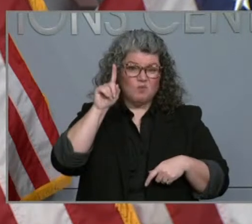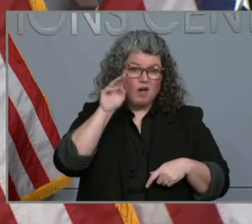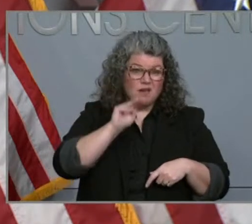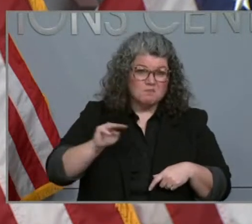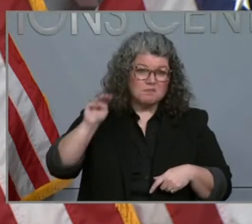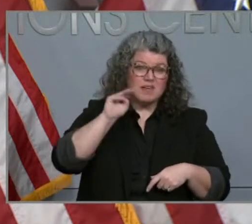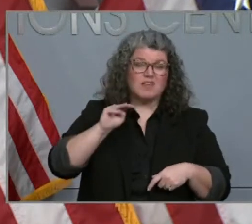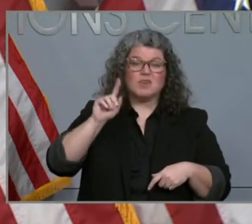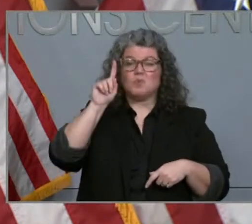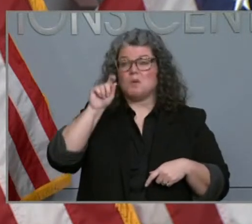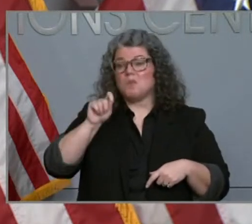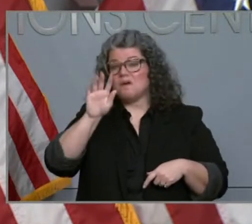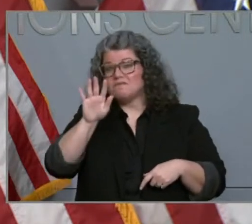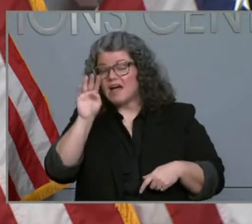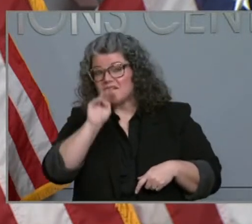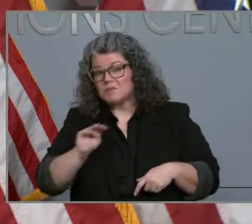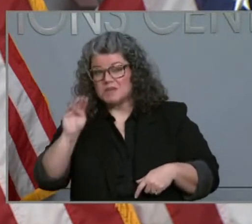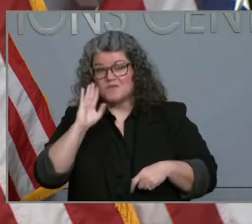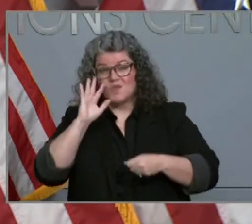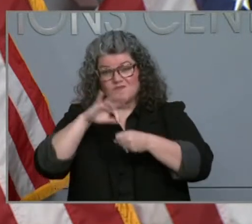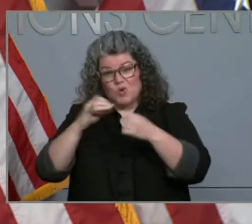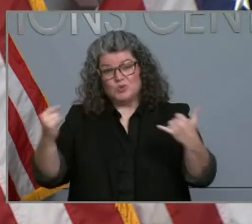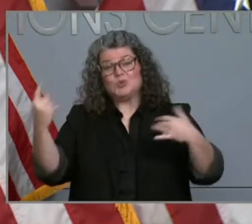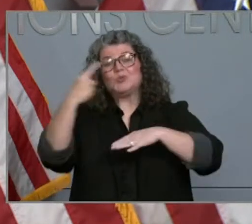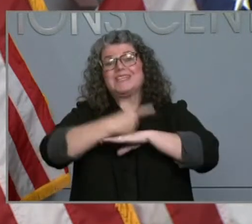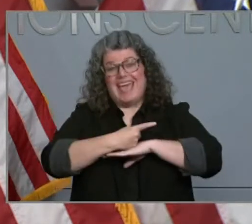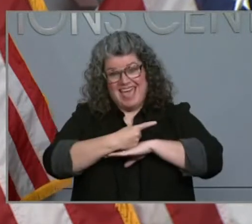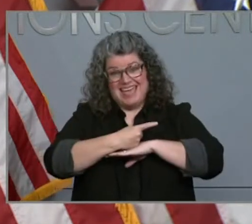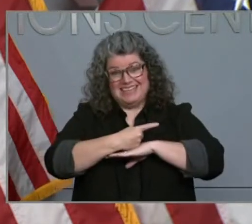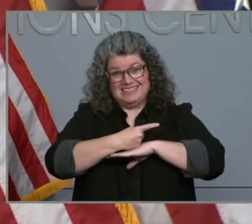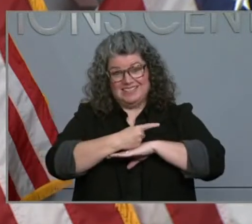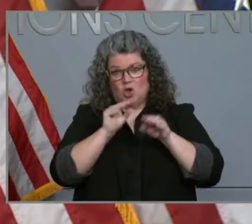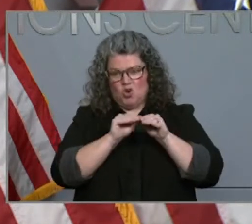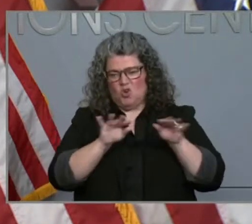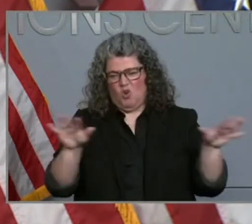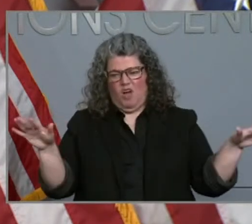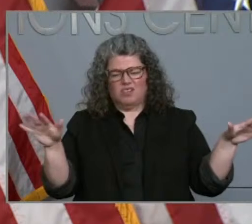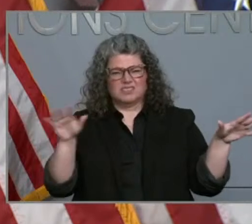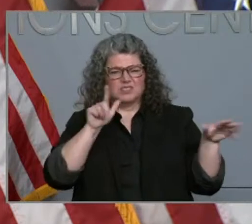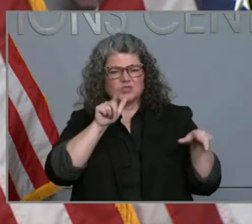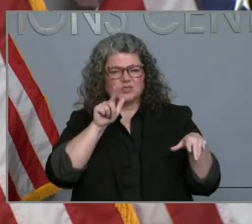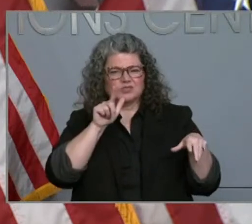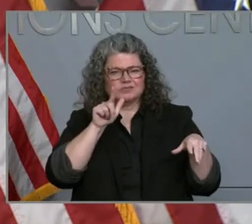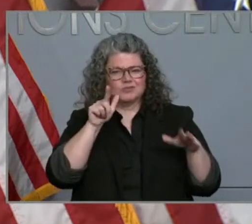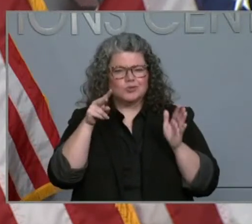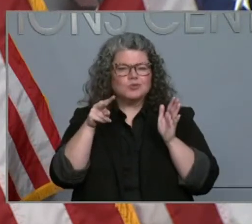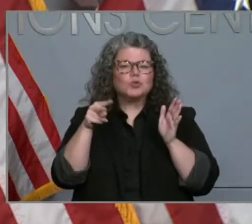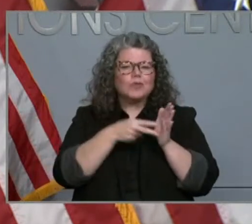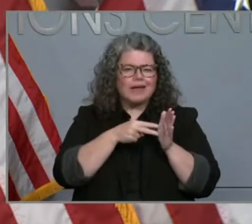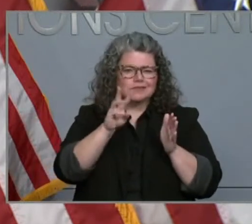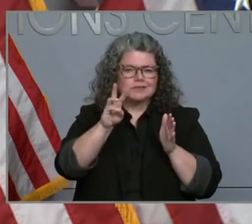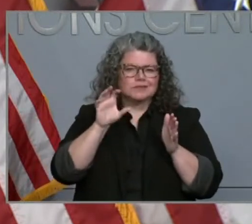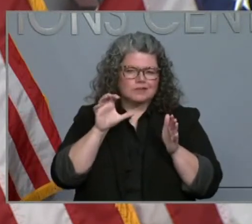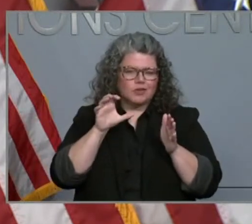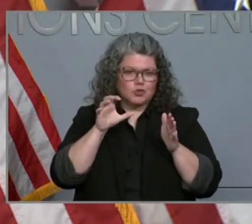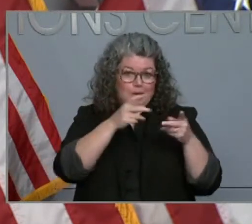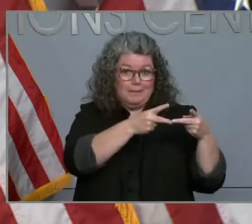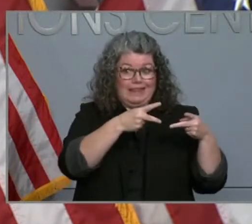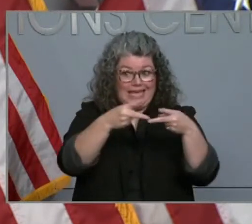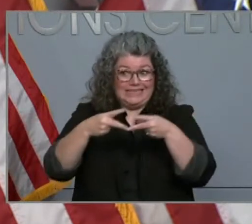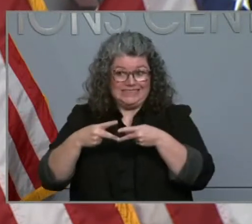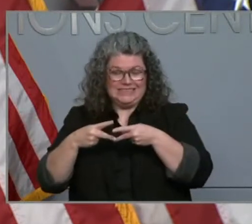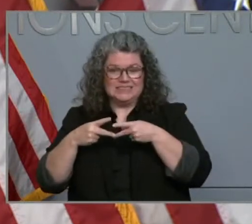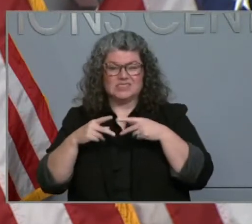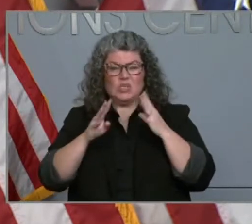million people likely to vote today, and that's dispersed across more than 2,600 polling places, the likelihood